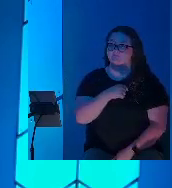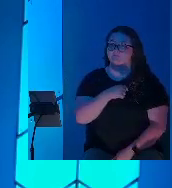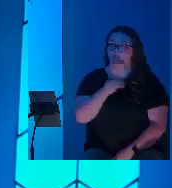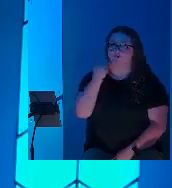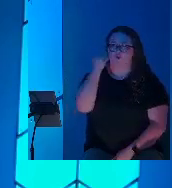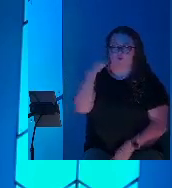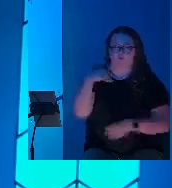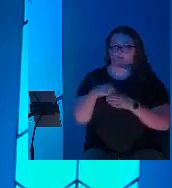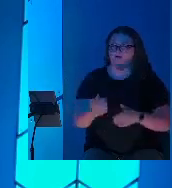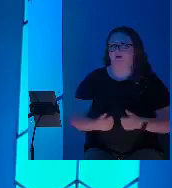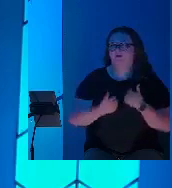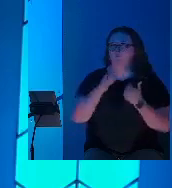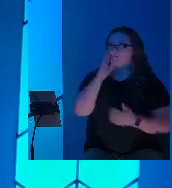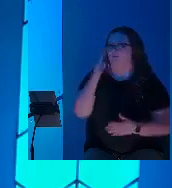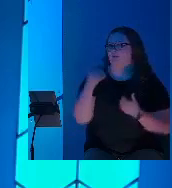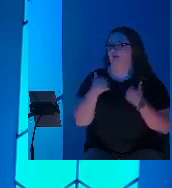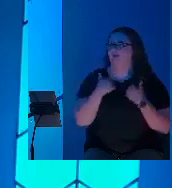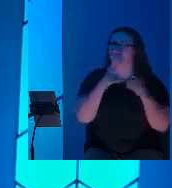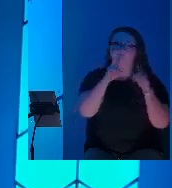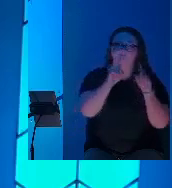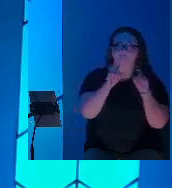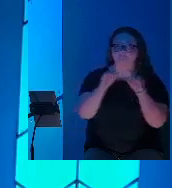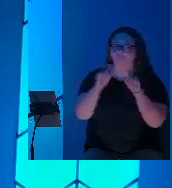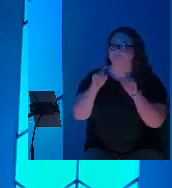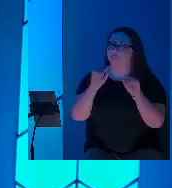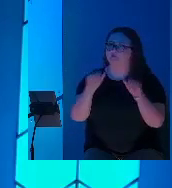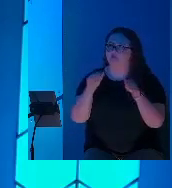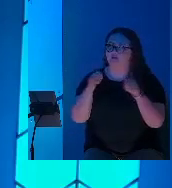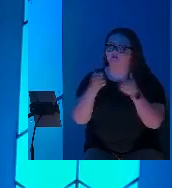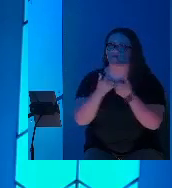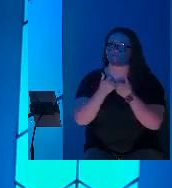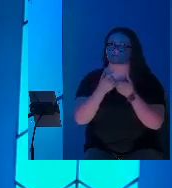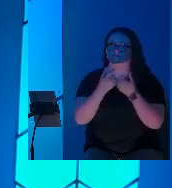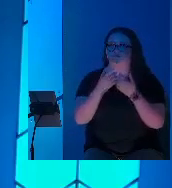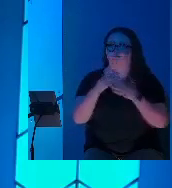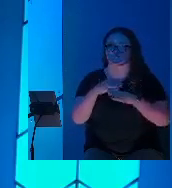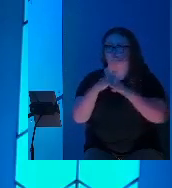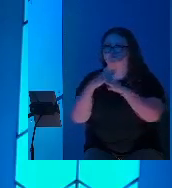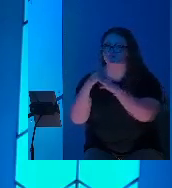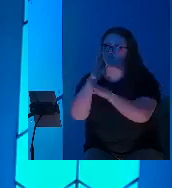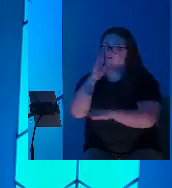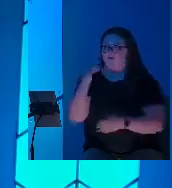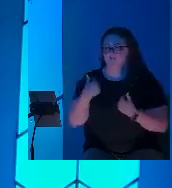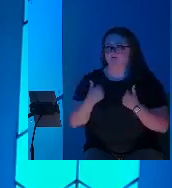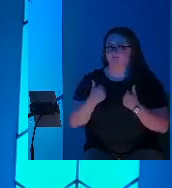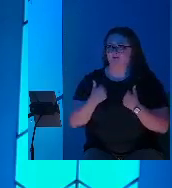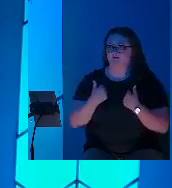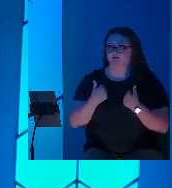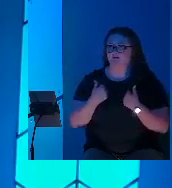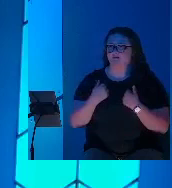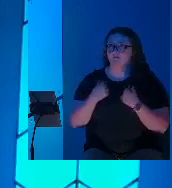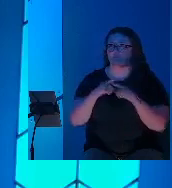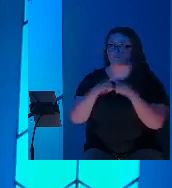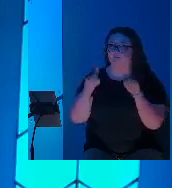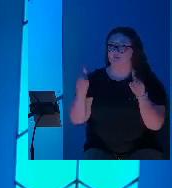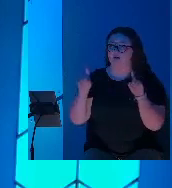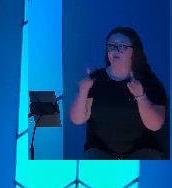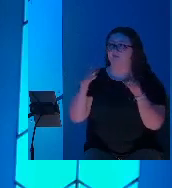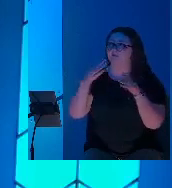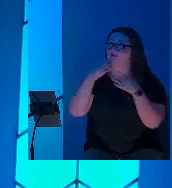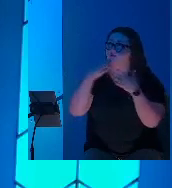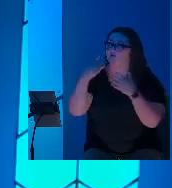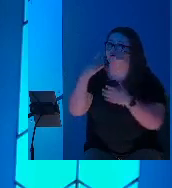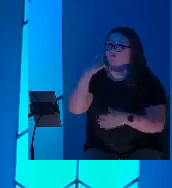trials, we will have tribulations, God, and we will have to pick up our cross and follow you. But Lord God, I thank you for the death